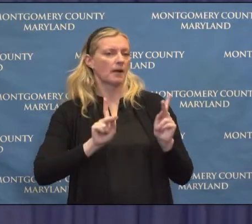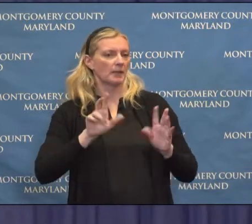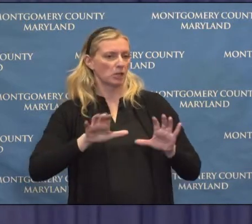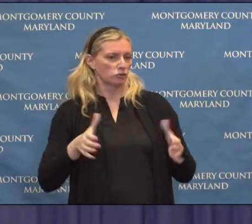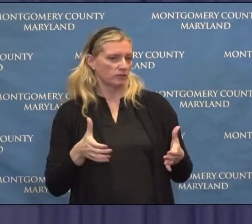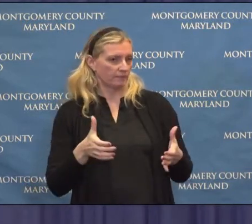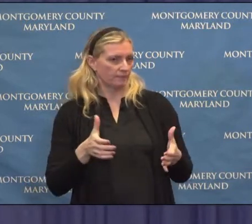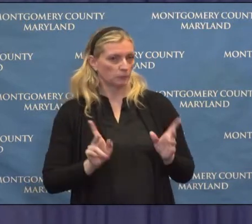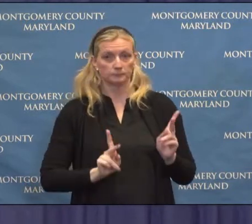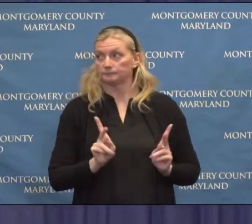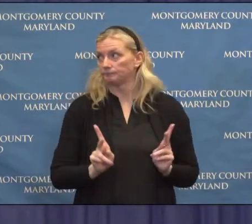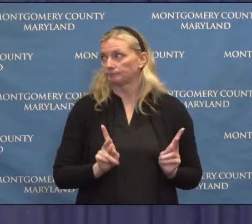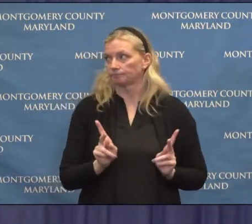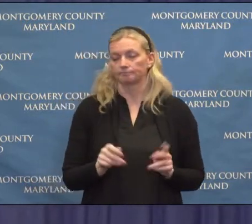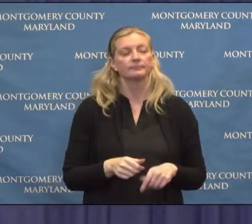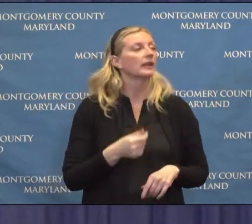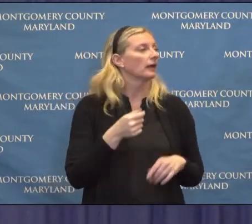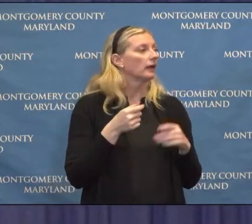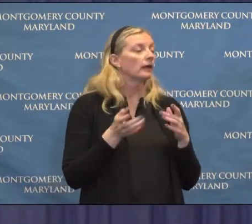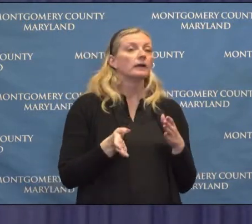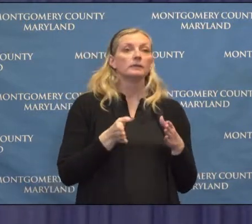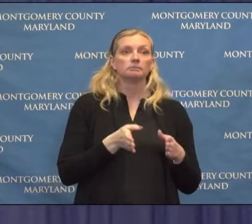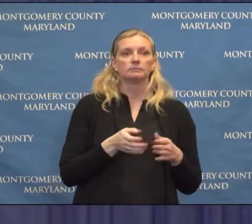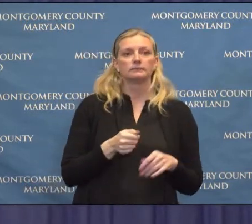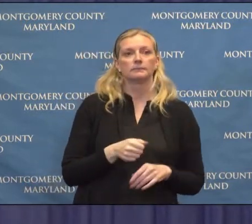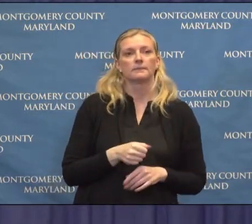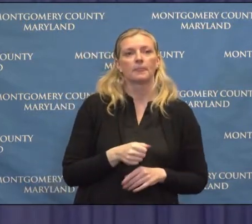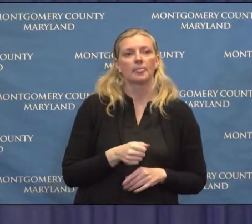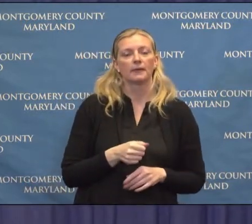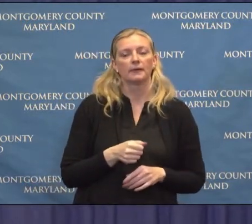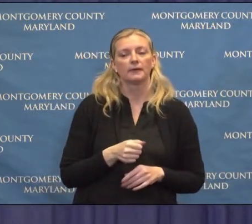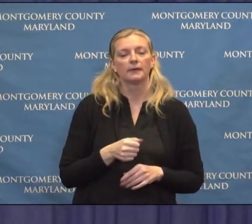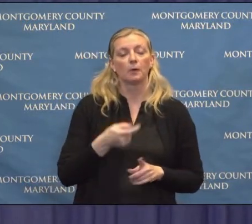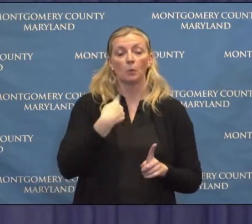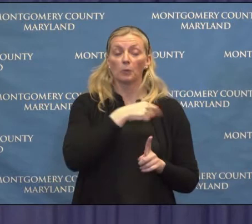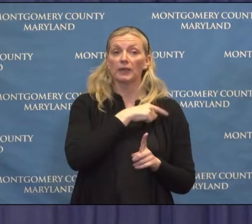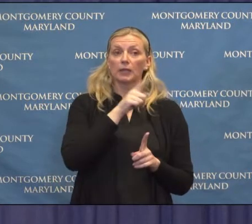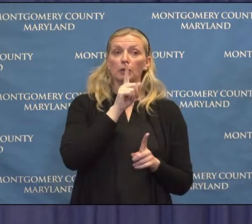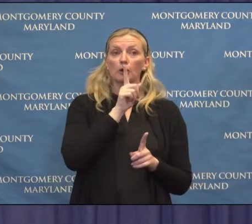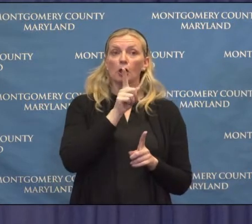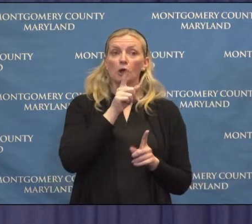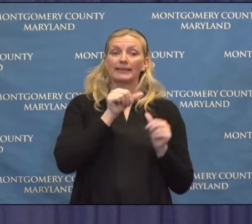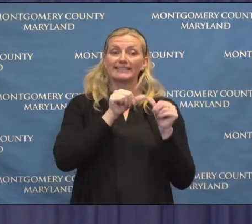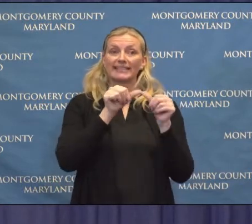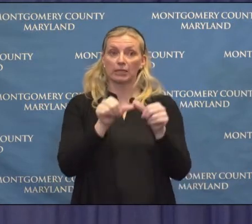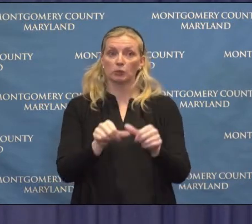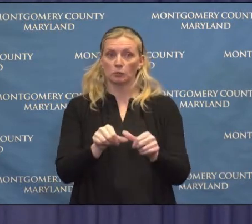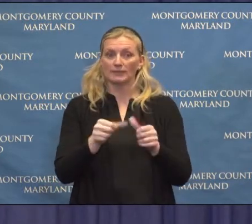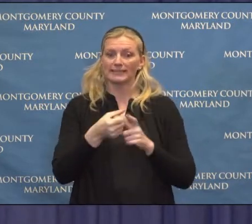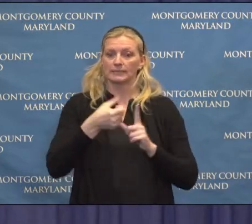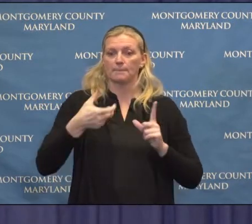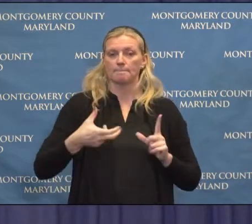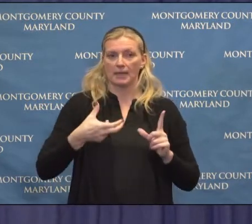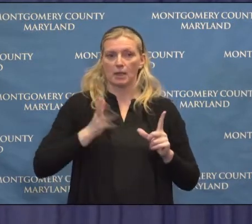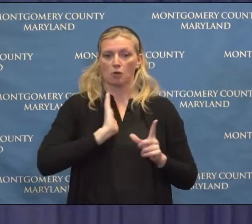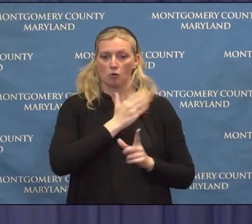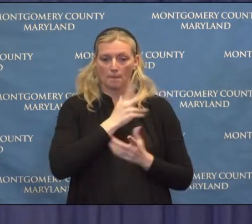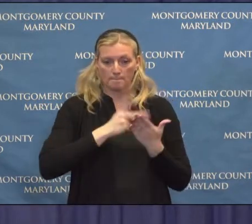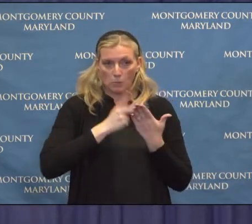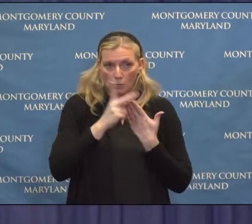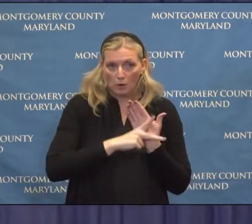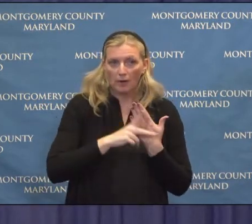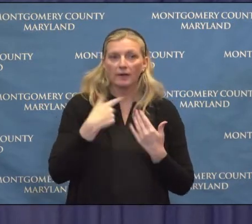Well, we're continuing and expanding our programs. You know, Montgomery County, unfortunately, has had a historic policy